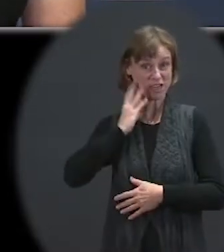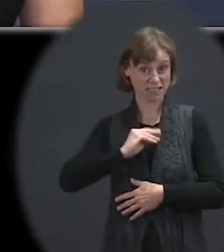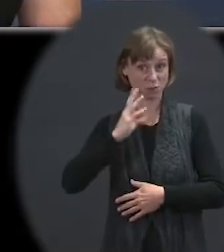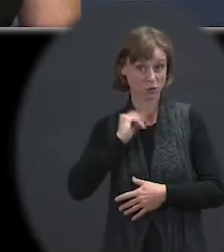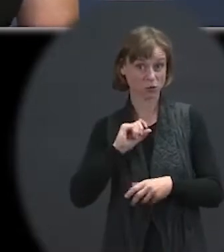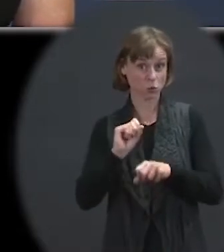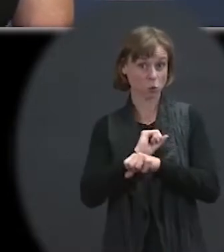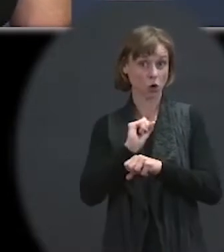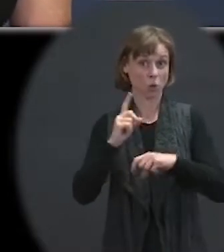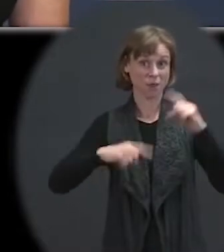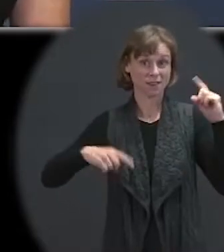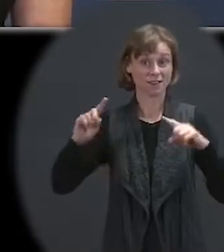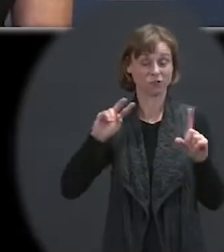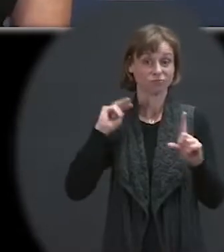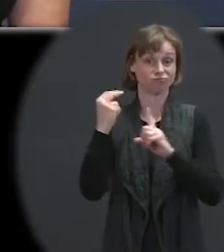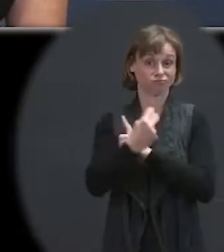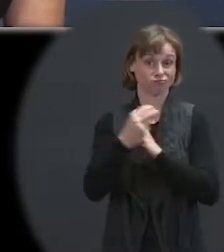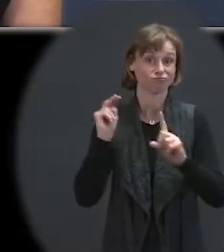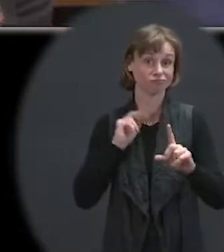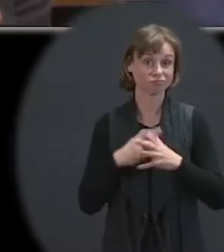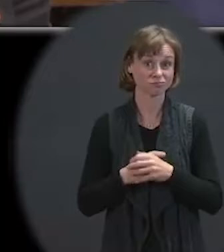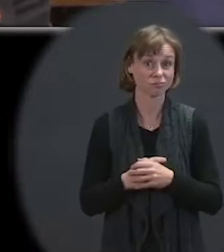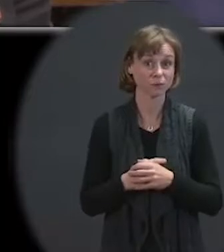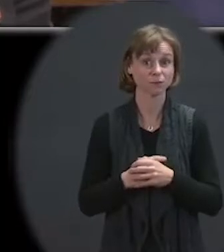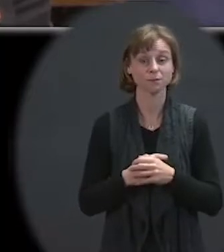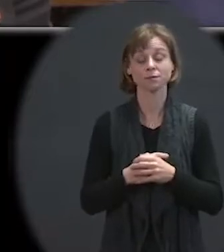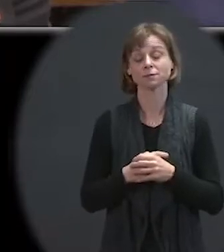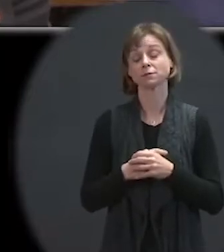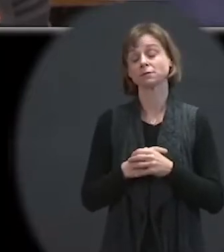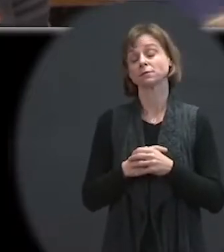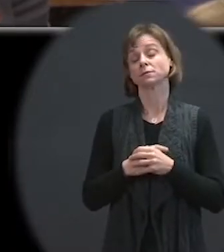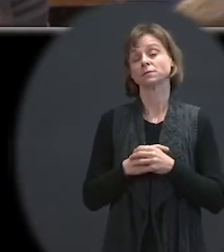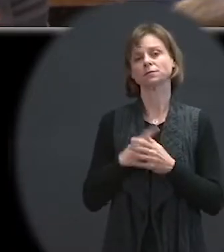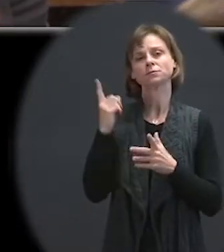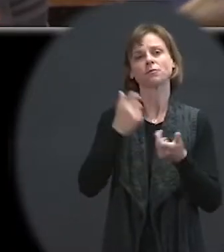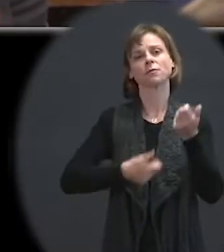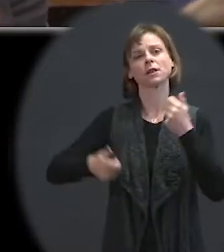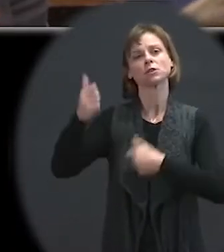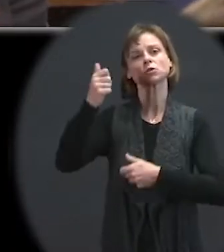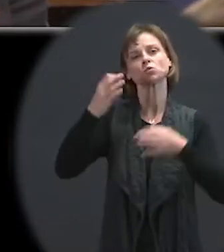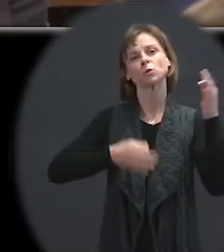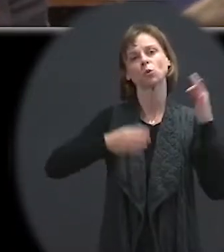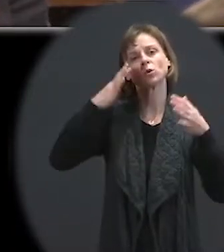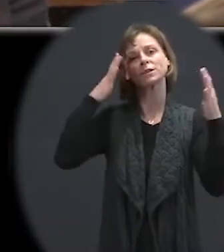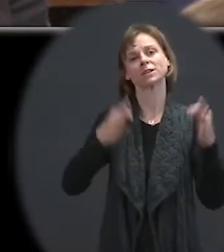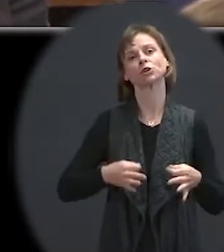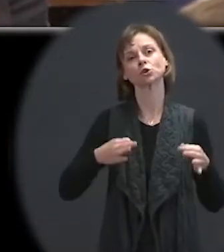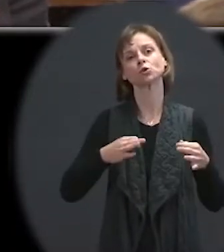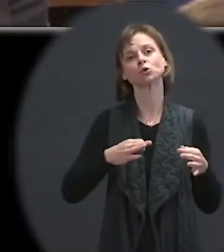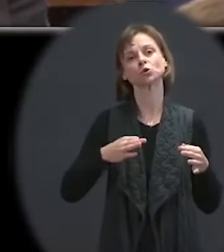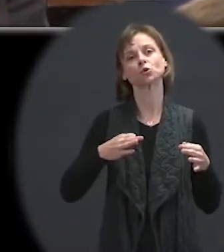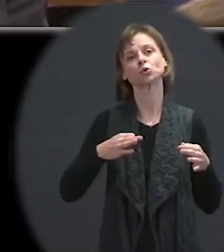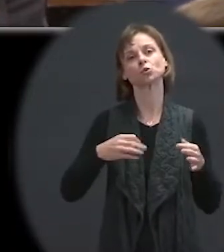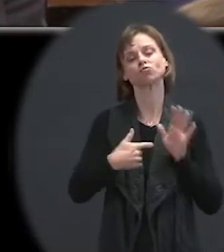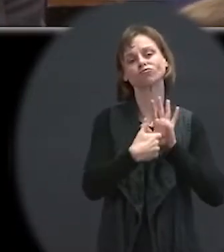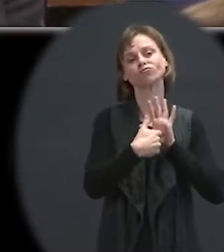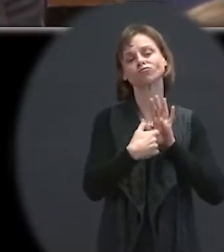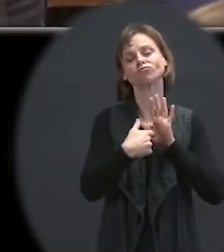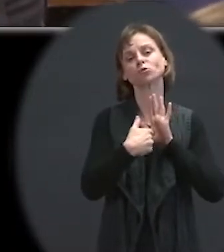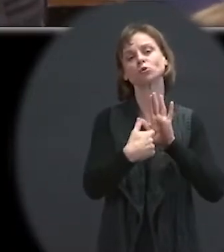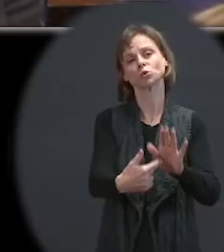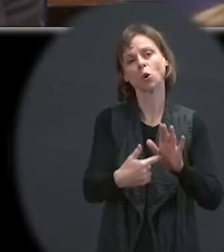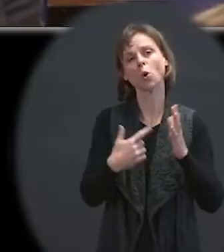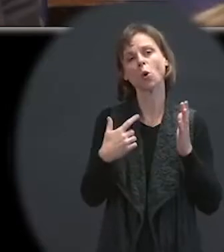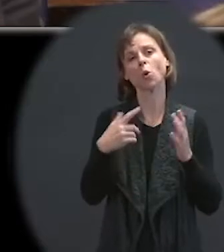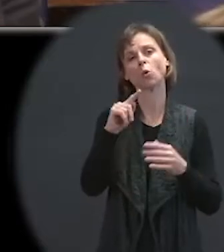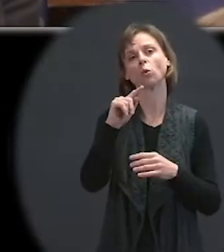people of different viewpoints. And just really quickly on the Supreme Court decision to allow Trump's tax returns to be shared with New York prosecutors, I just wondered